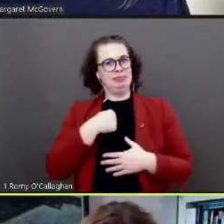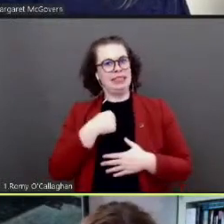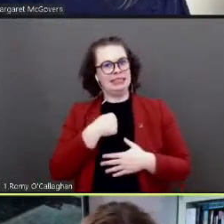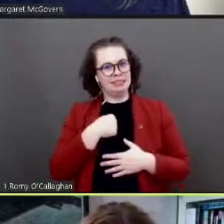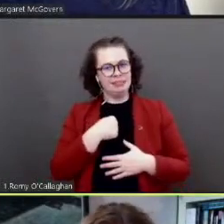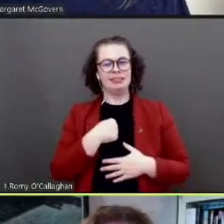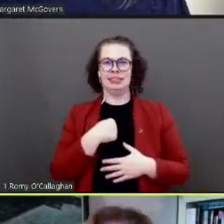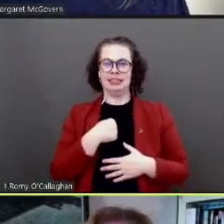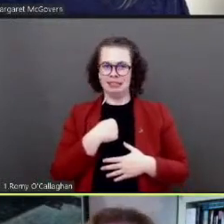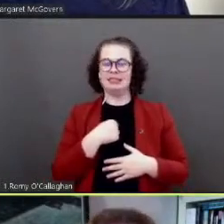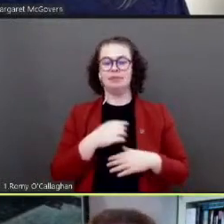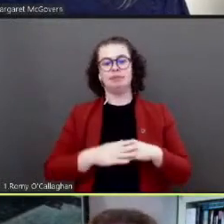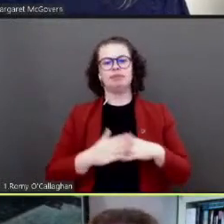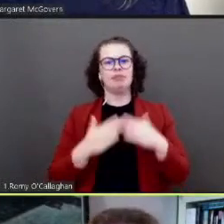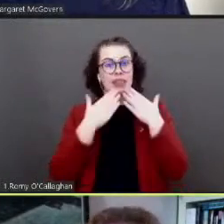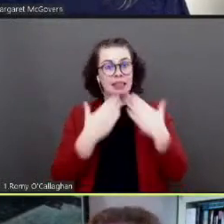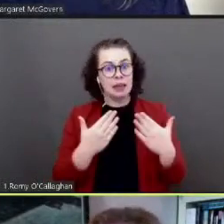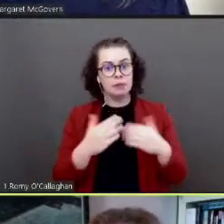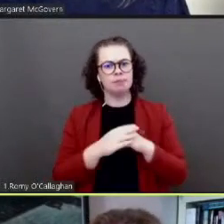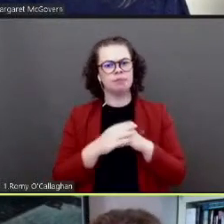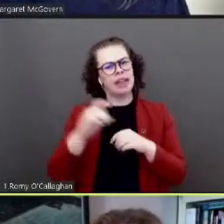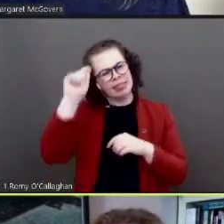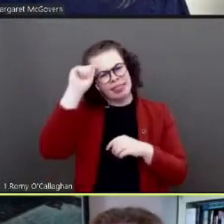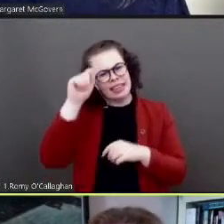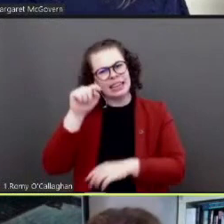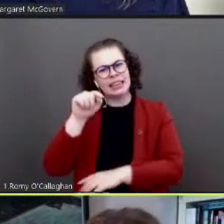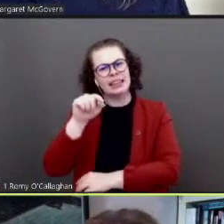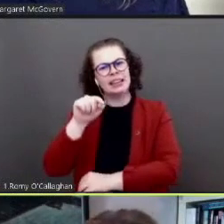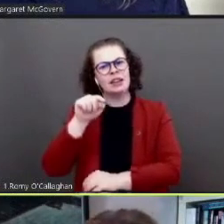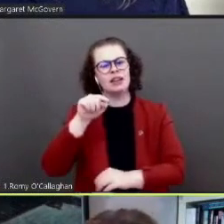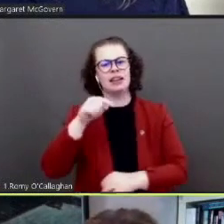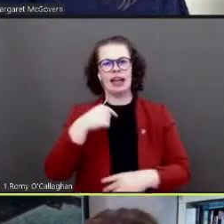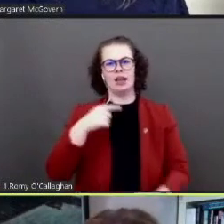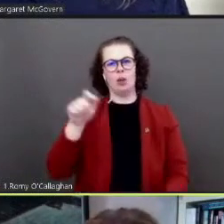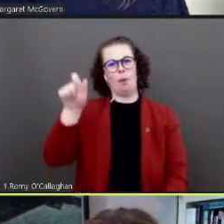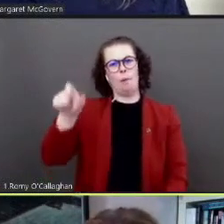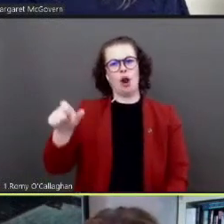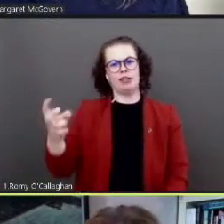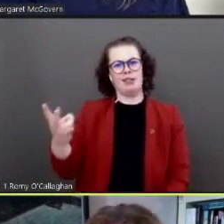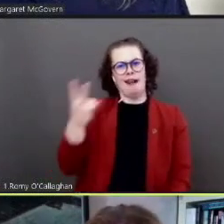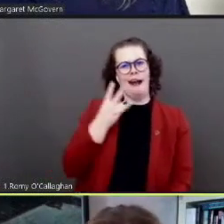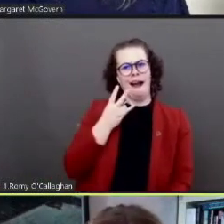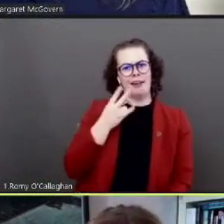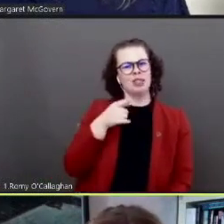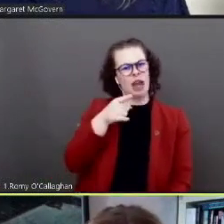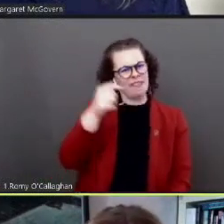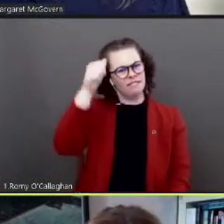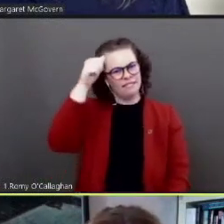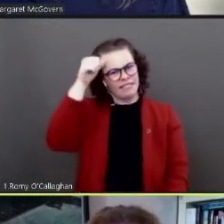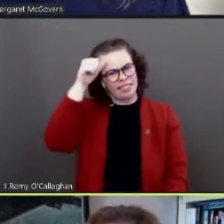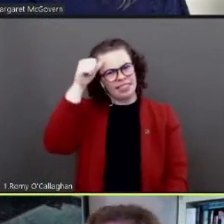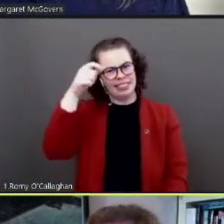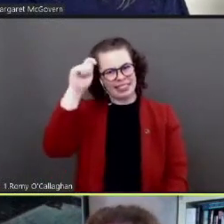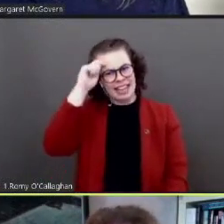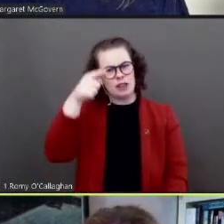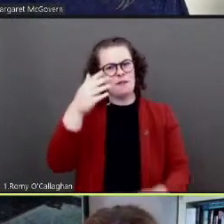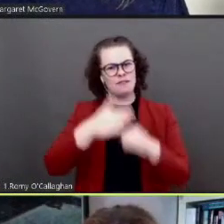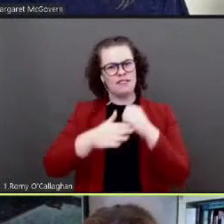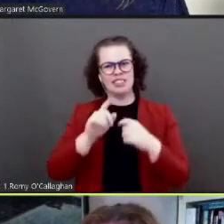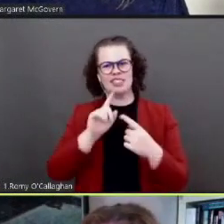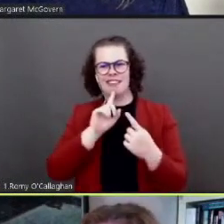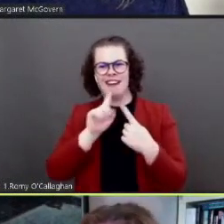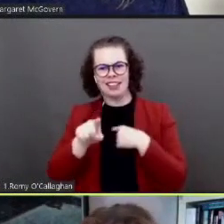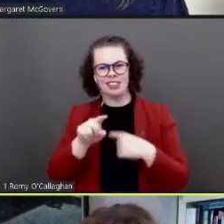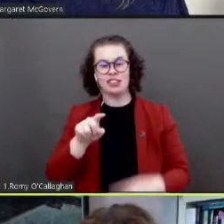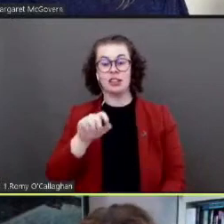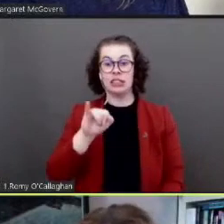in so far as it is possible. Thanks also. I think you might have answered the question of the first question, which was from Jane Mulcahy. So I'll just ask